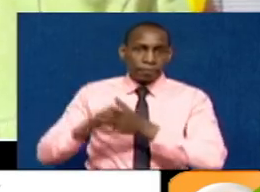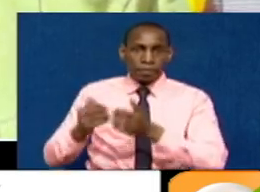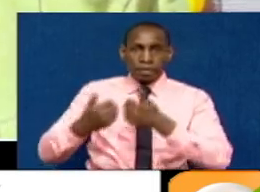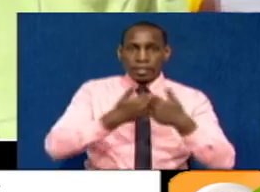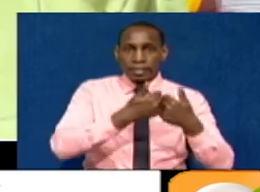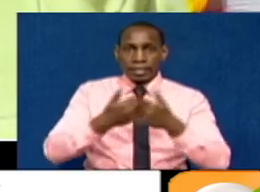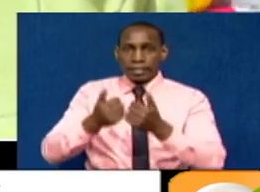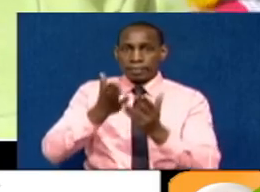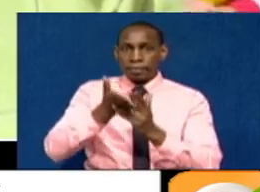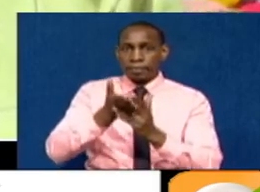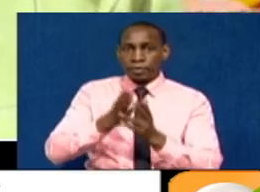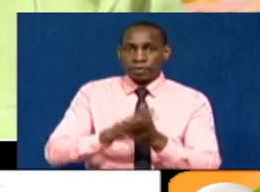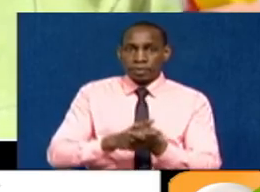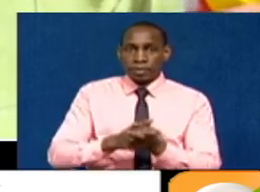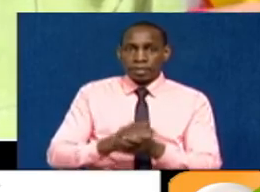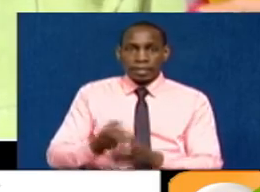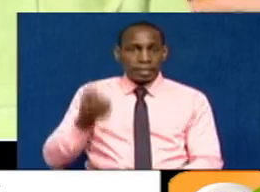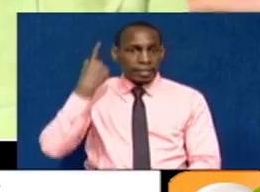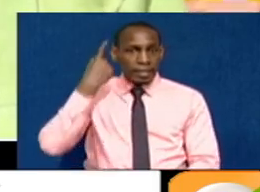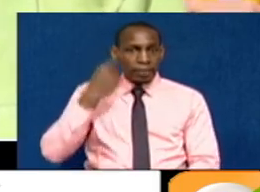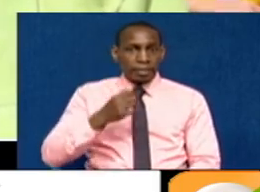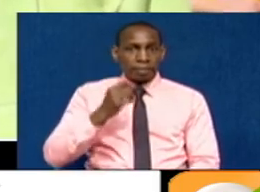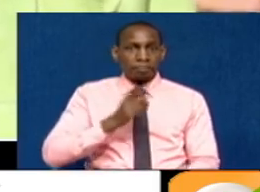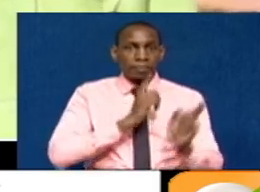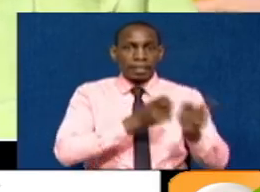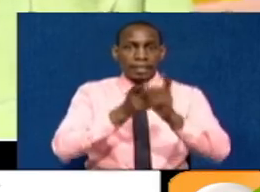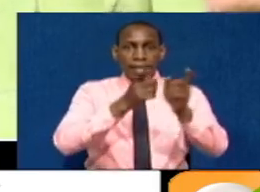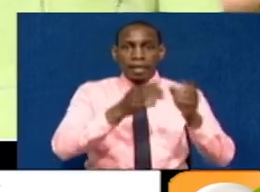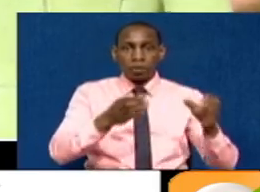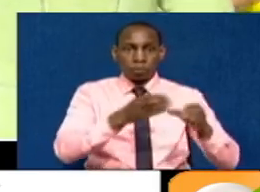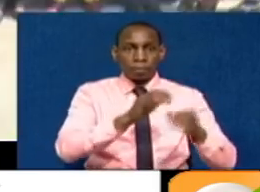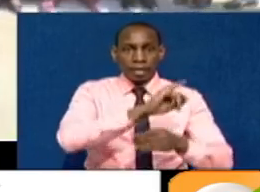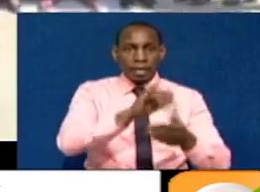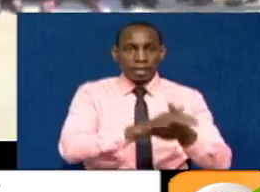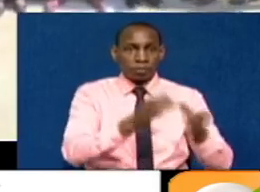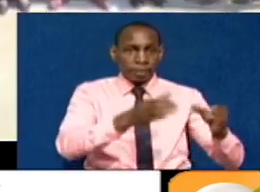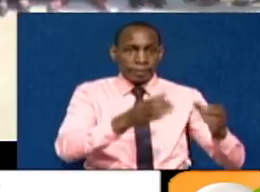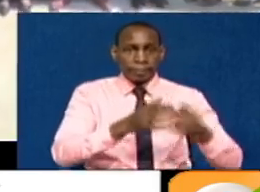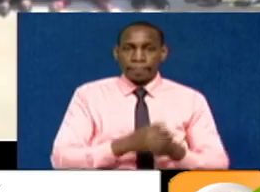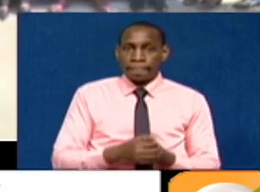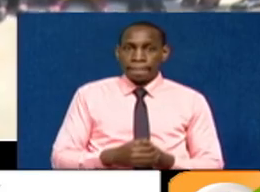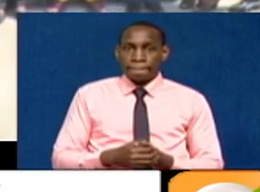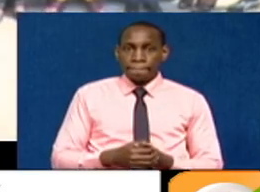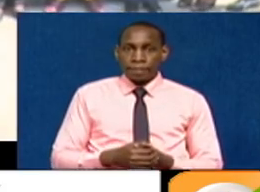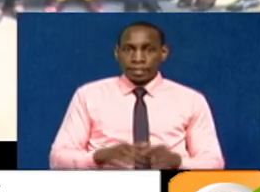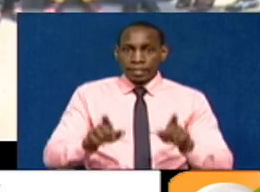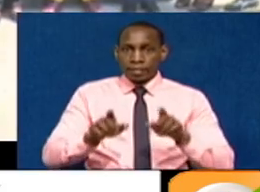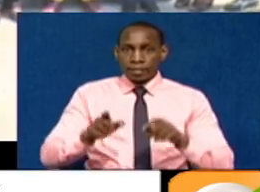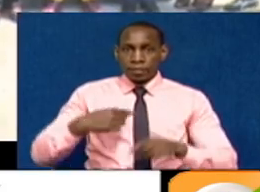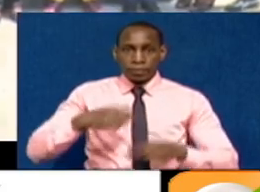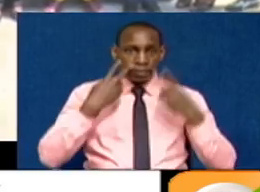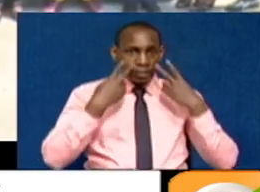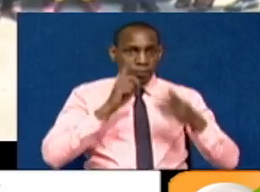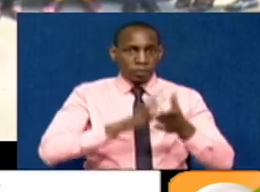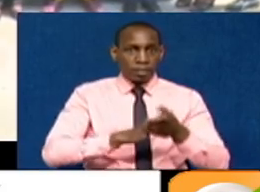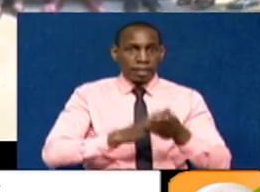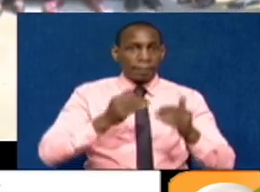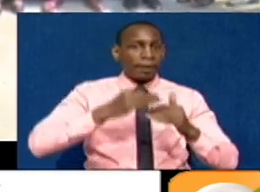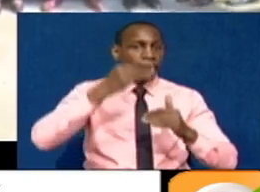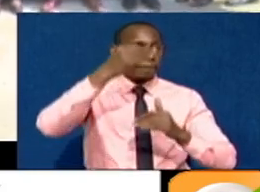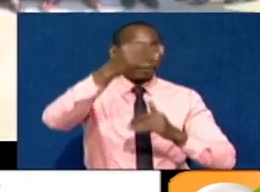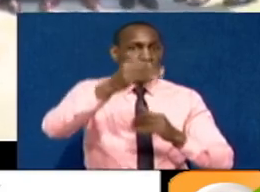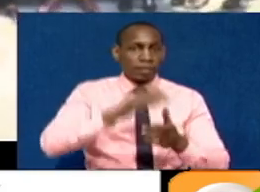between Kieleweke and Tangatanga wings of Jubilee. And we will see in the coming